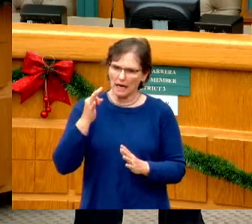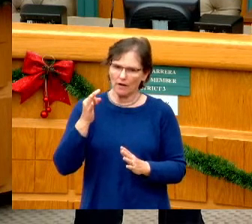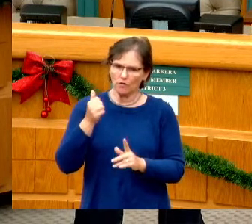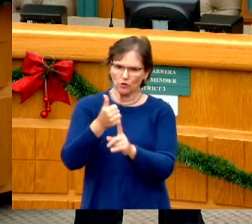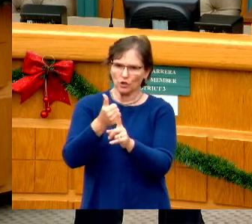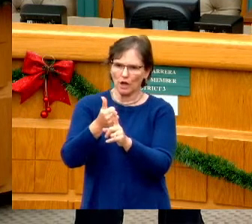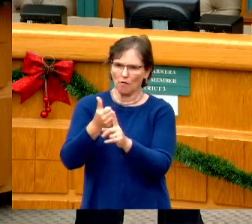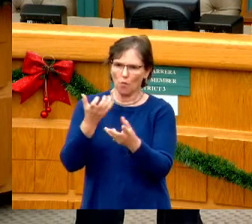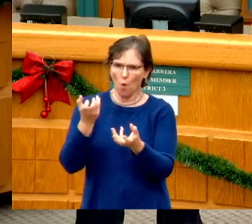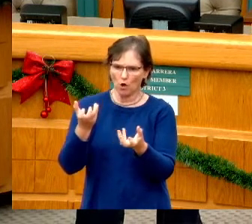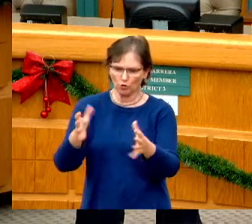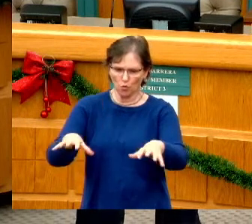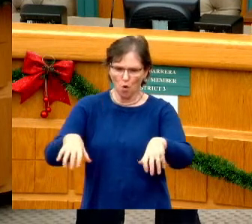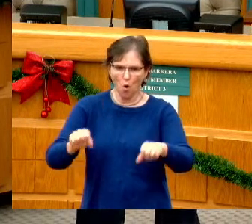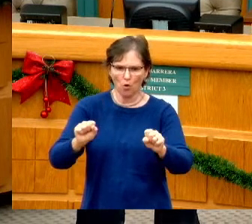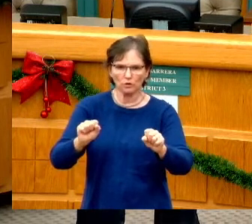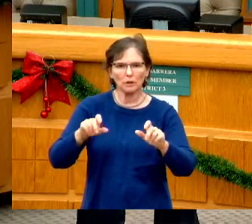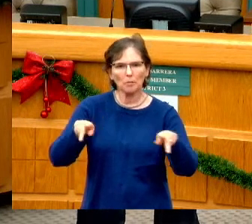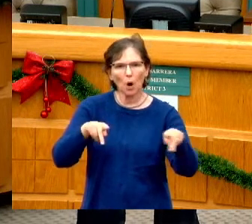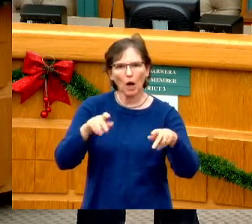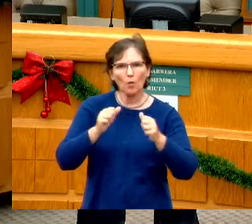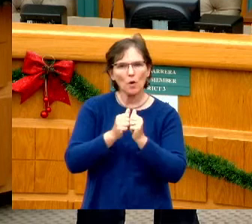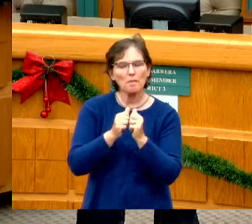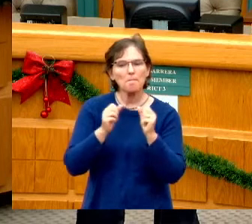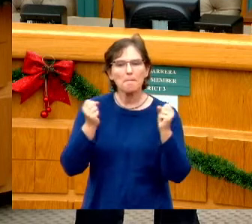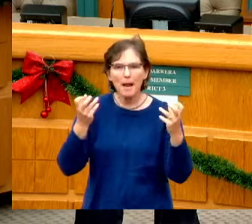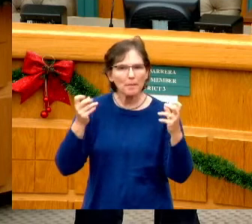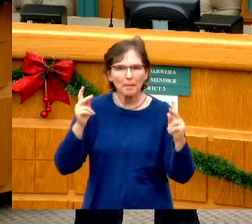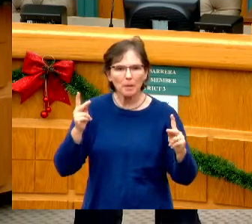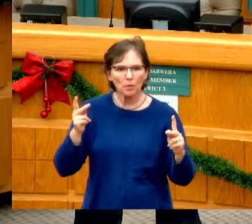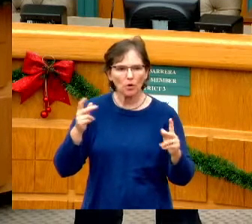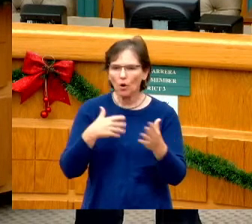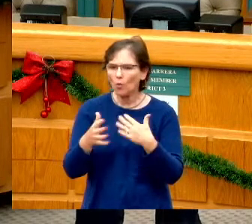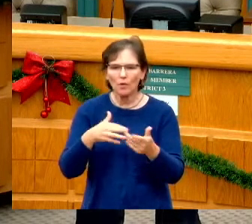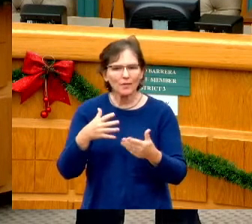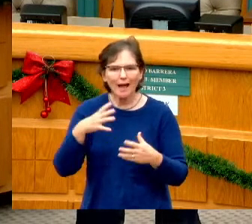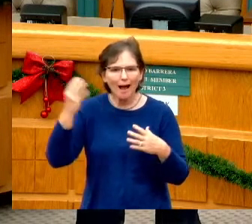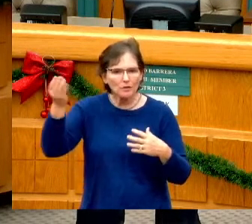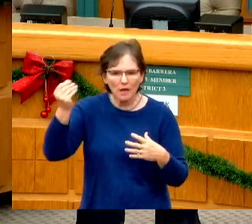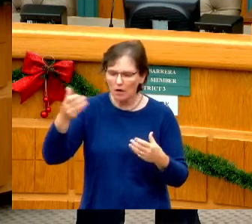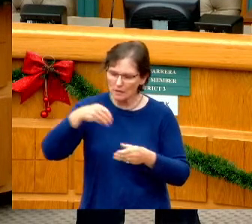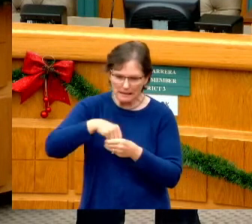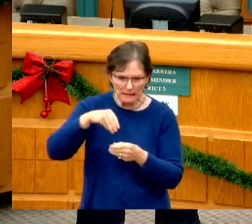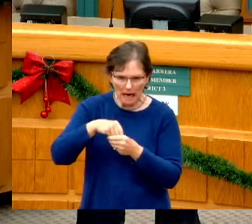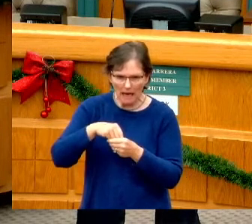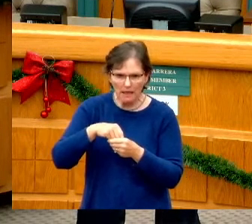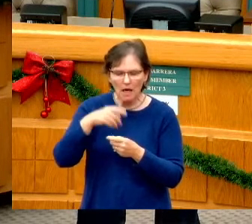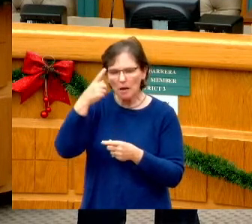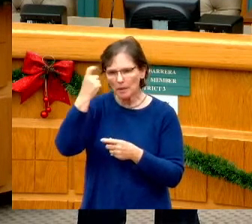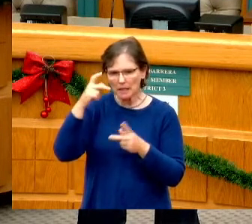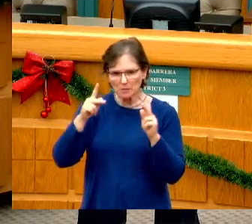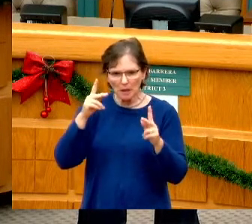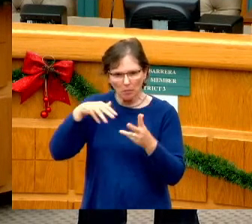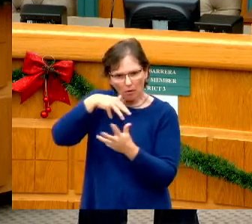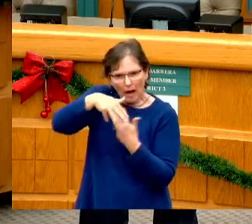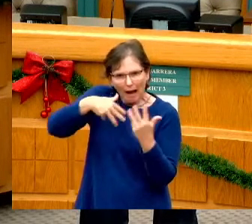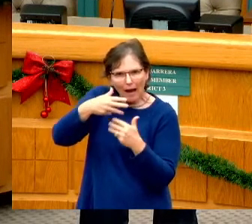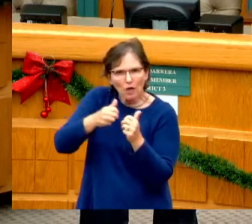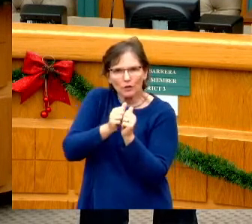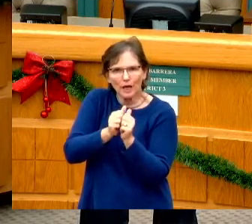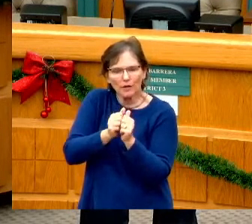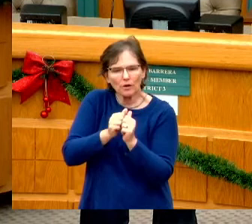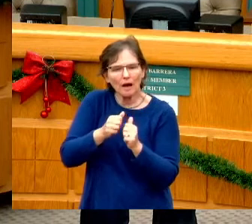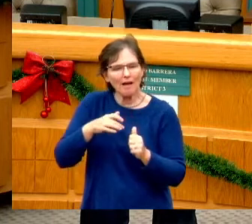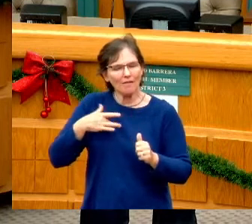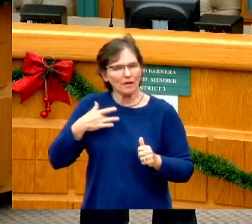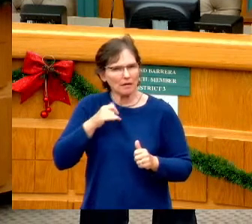party where you have large number of people, even if it's outdoors, people tend to kind of congregate together. So I don't think it would be in our best